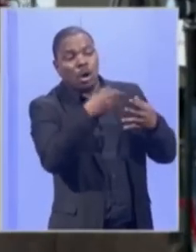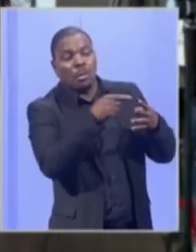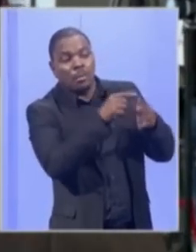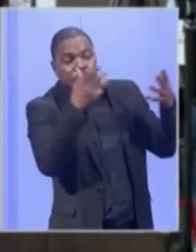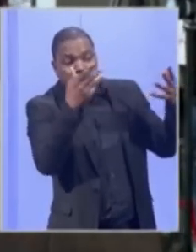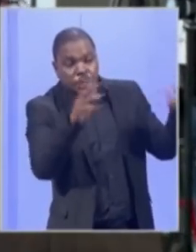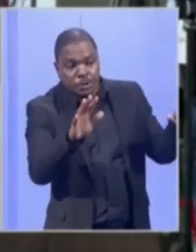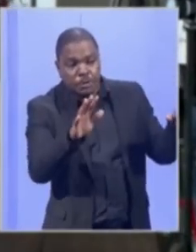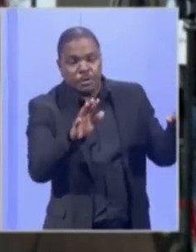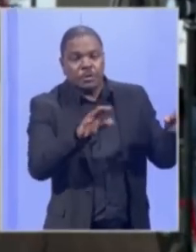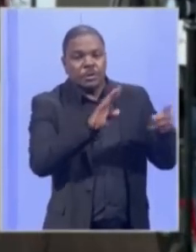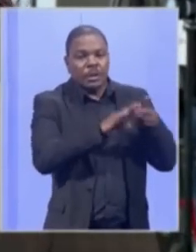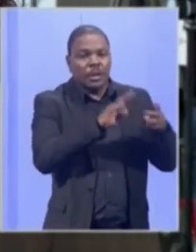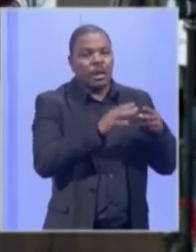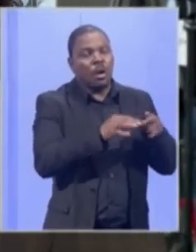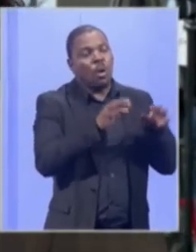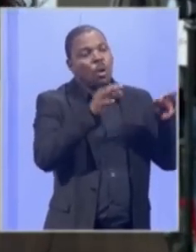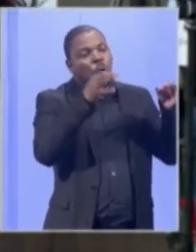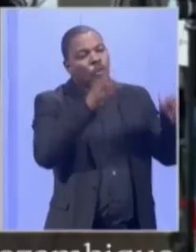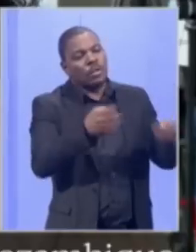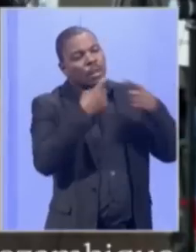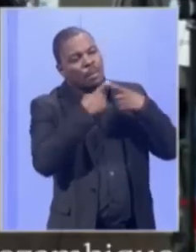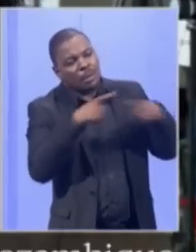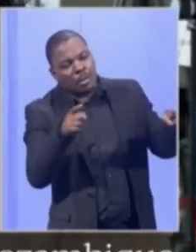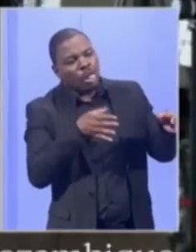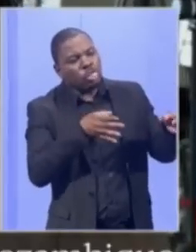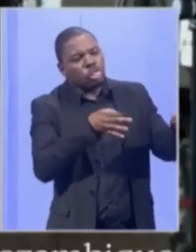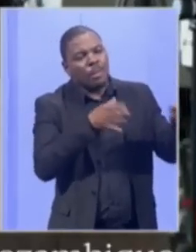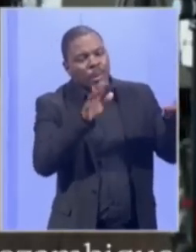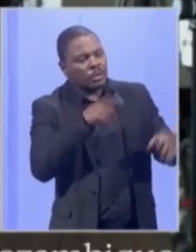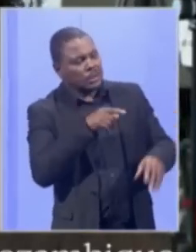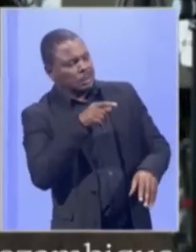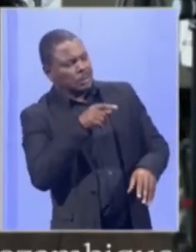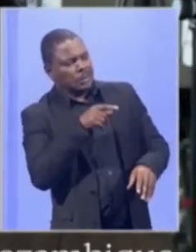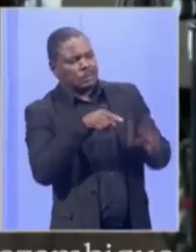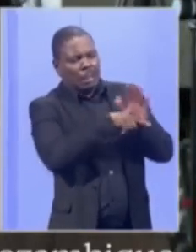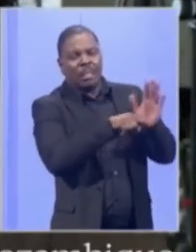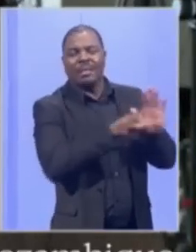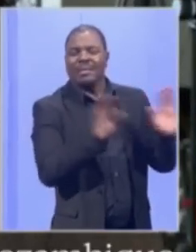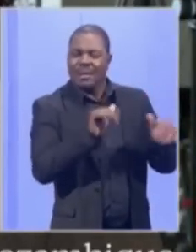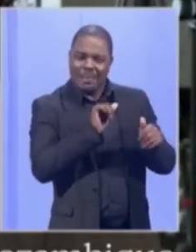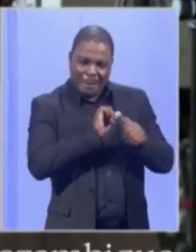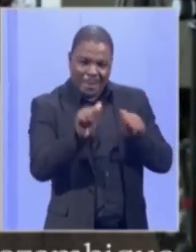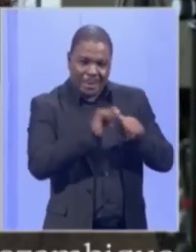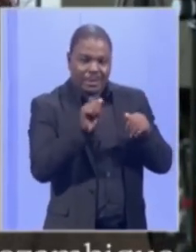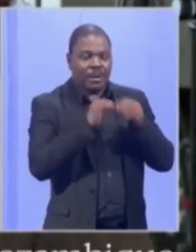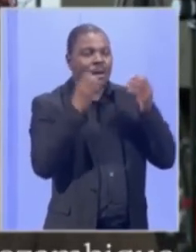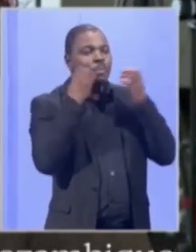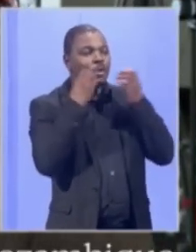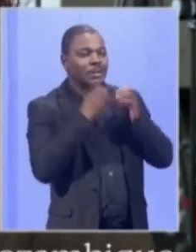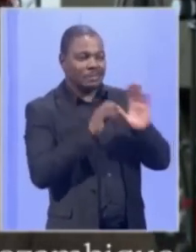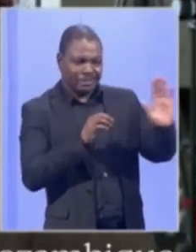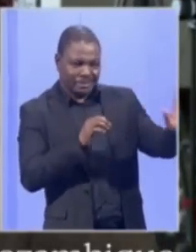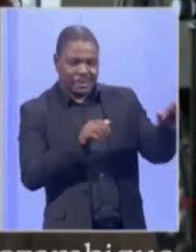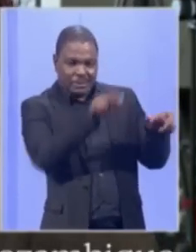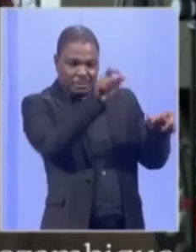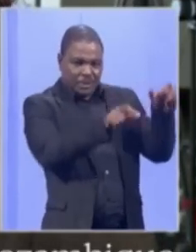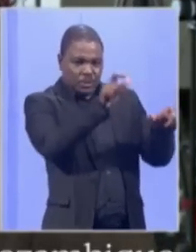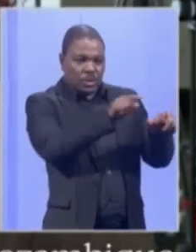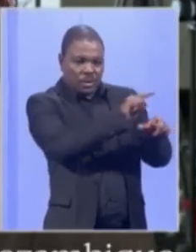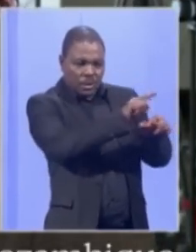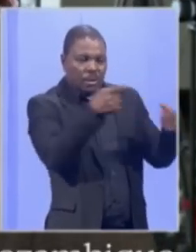now towards the official pronouncement is used to cast aspersions. Let's leave the Mozambicans to make their